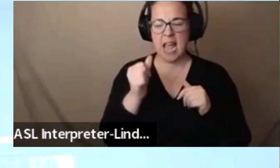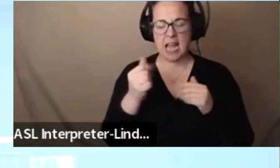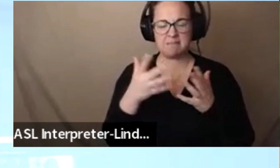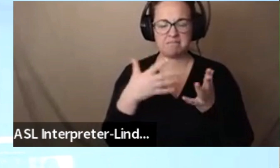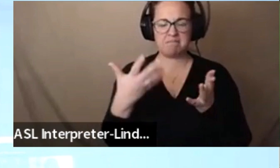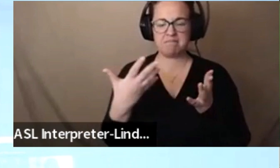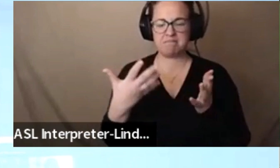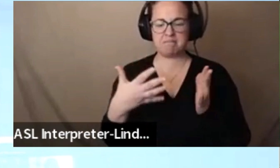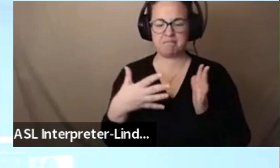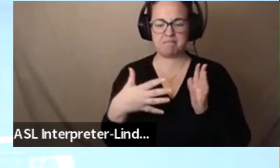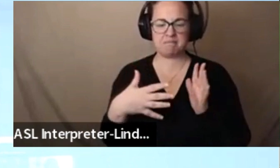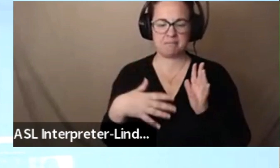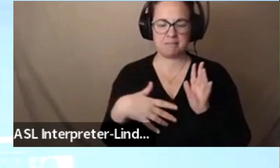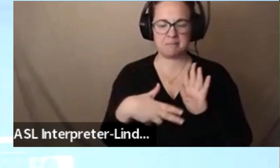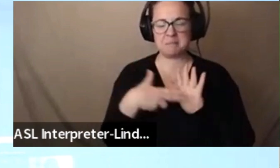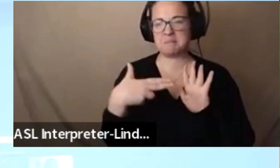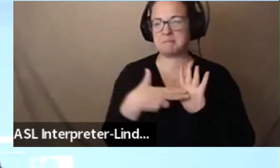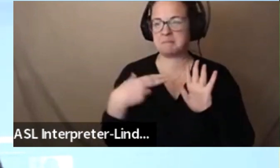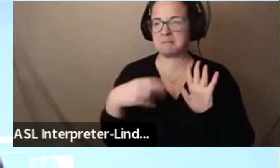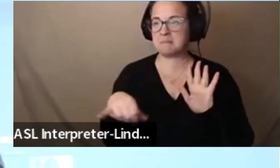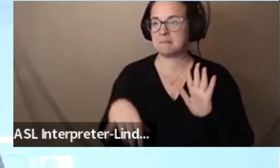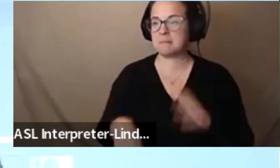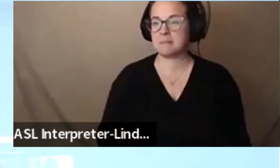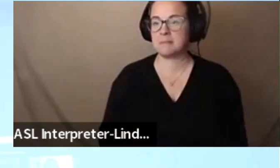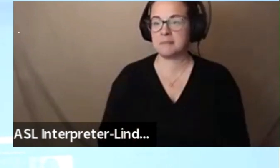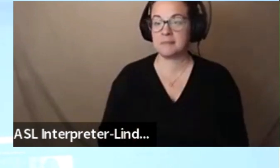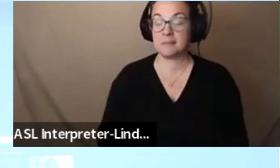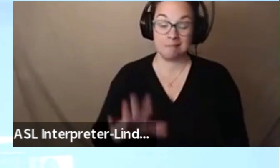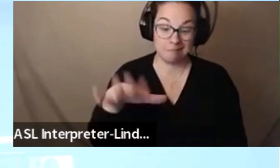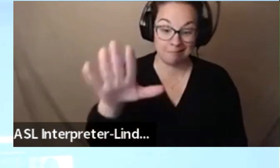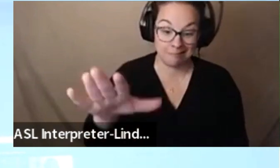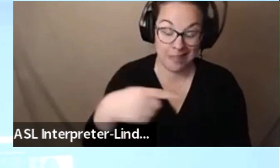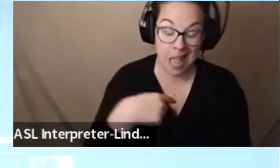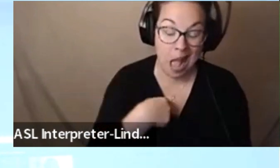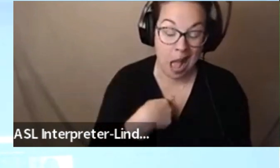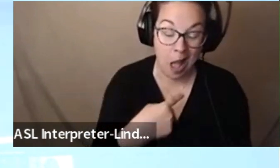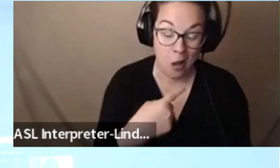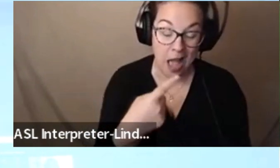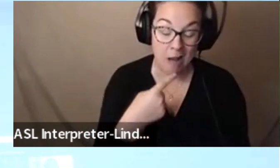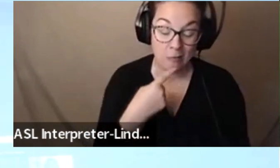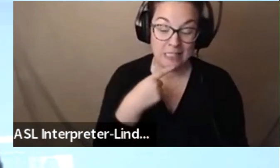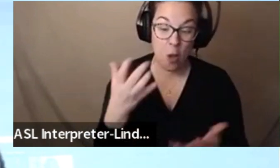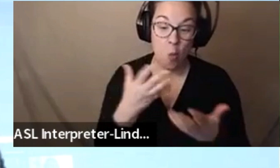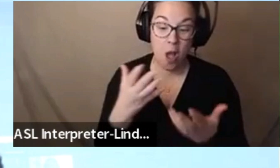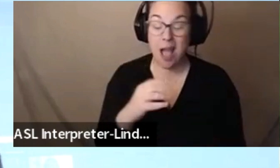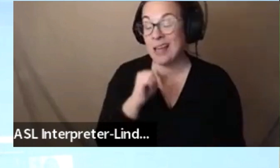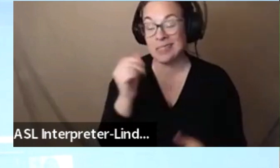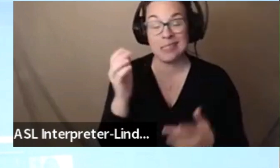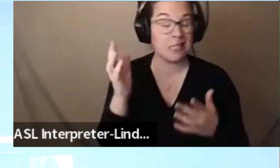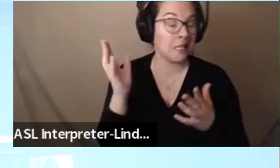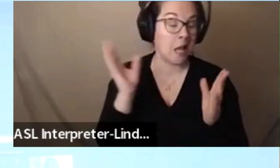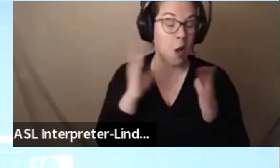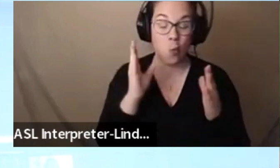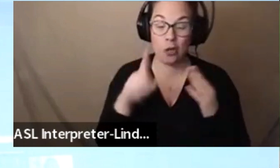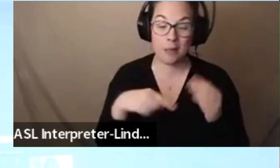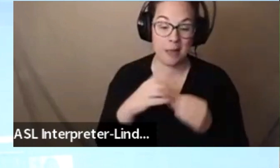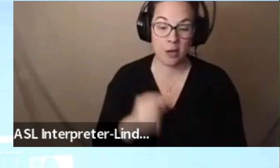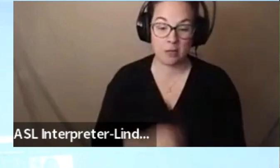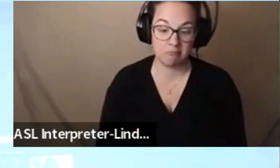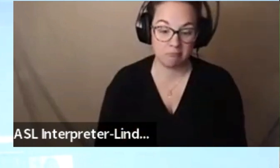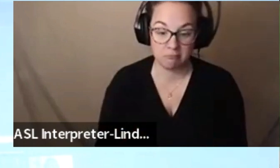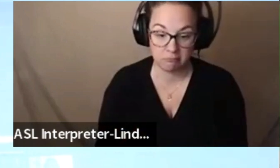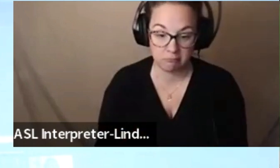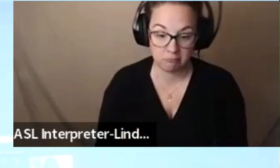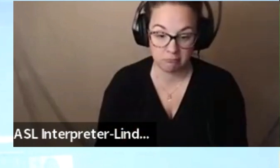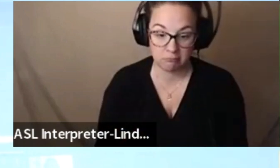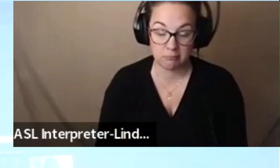avoiding gimmick? How do we avoid being gimmicky? I would say don't worry